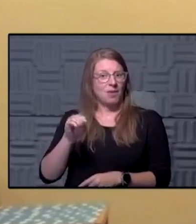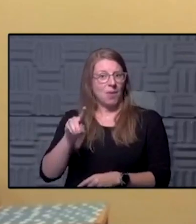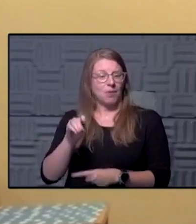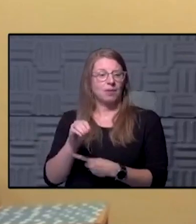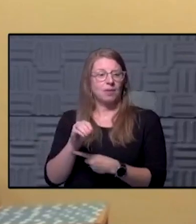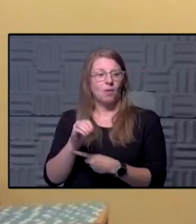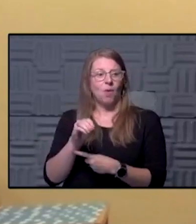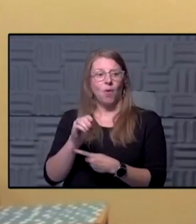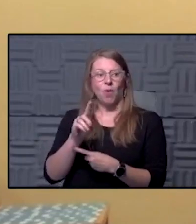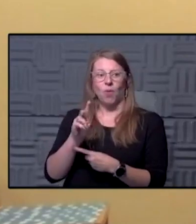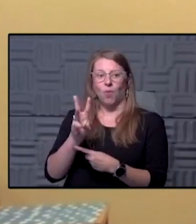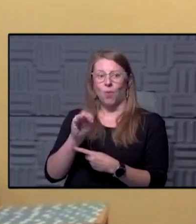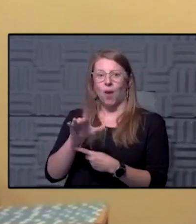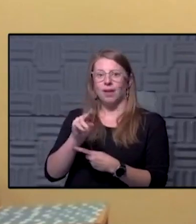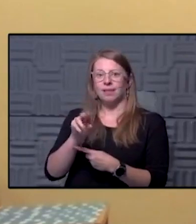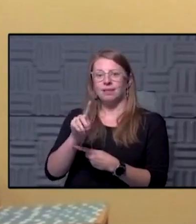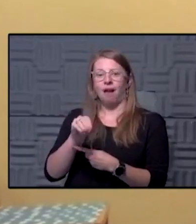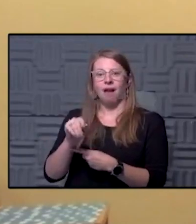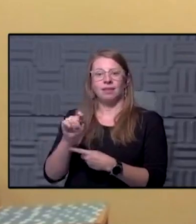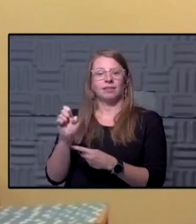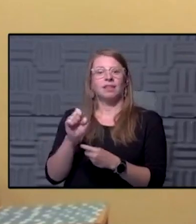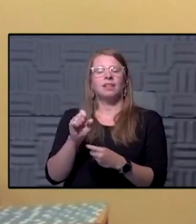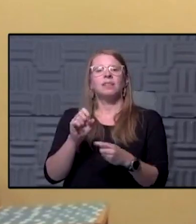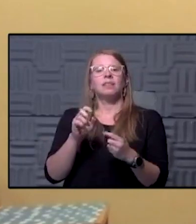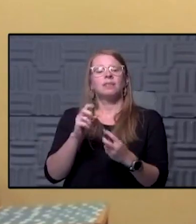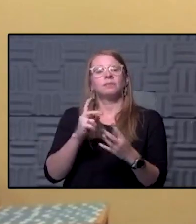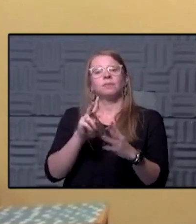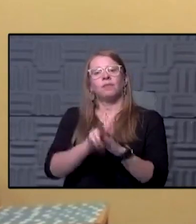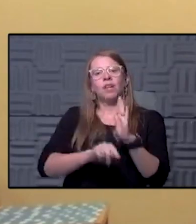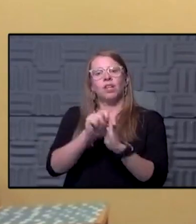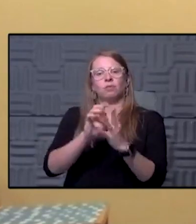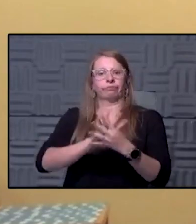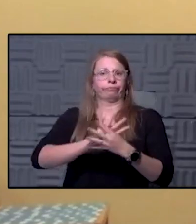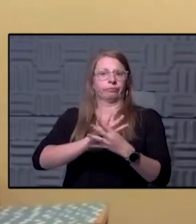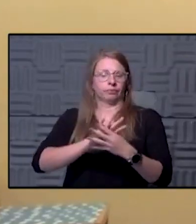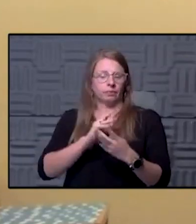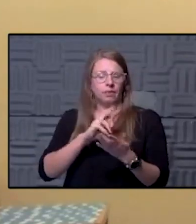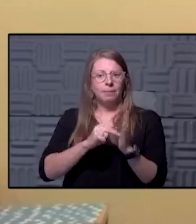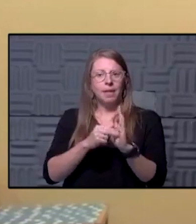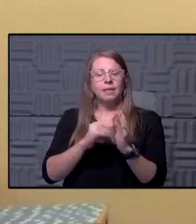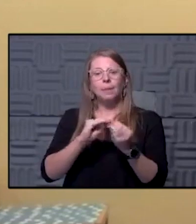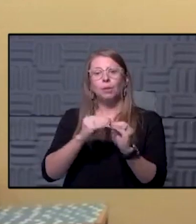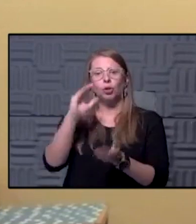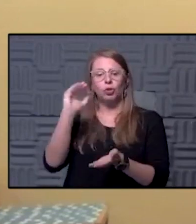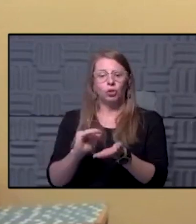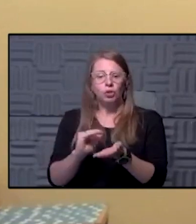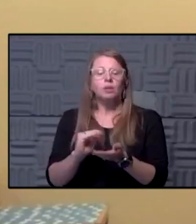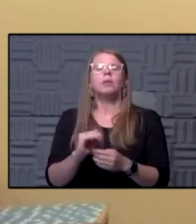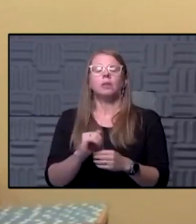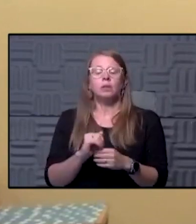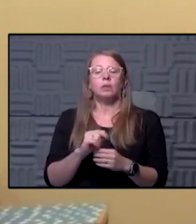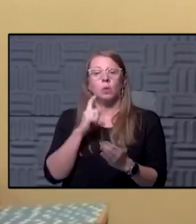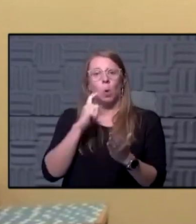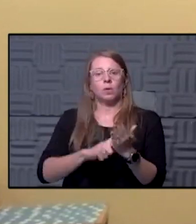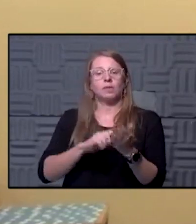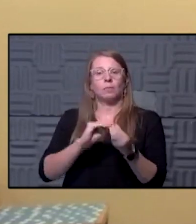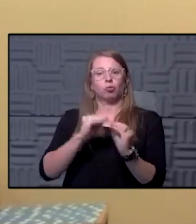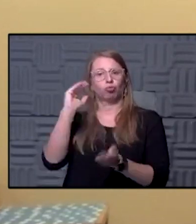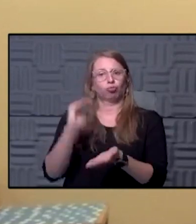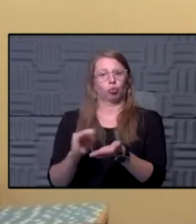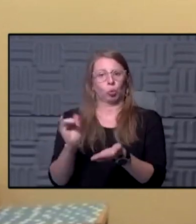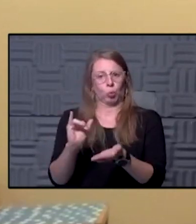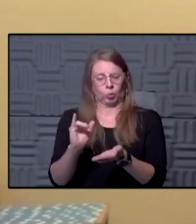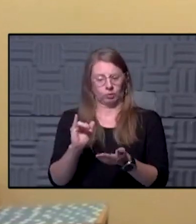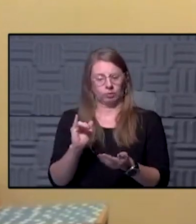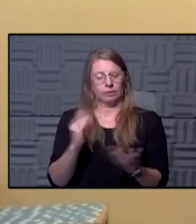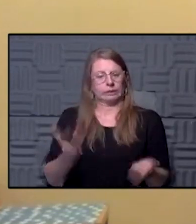doing okay. It's been, you guys are talking about lower numbers. we're seeing that as well, which is a good